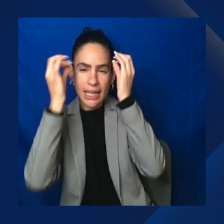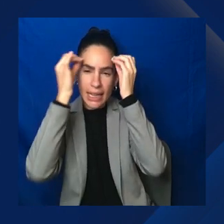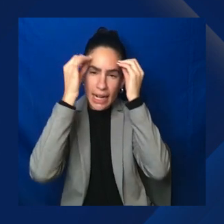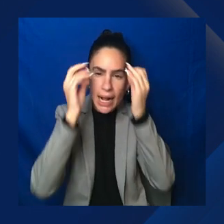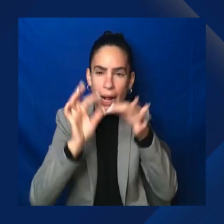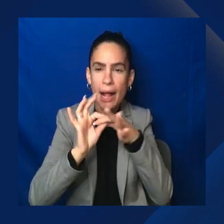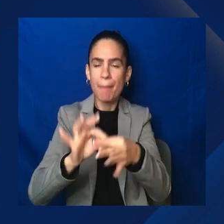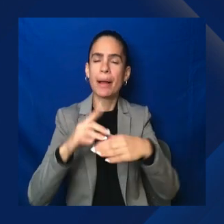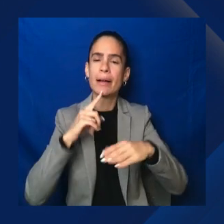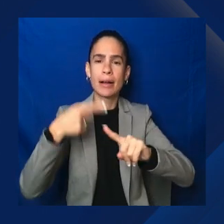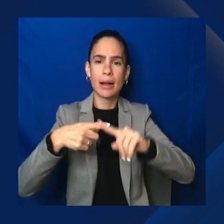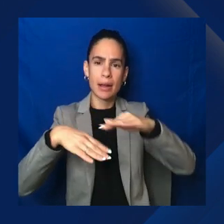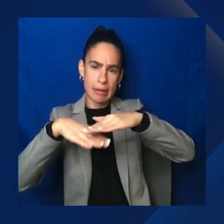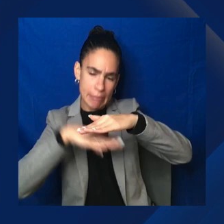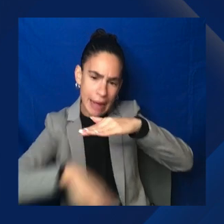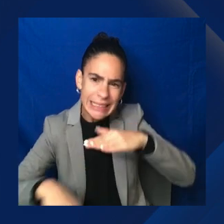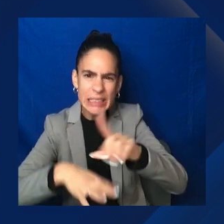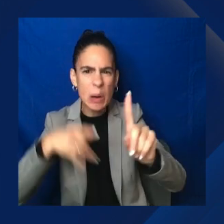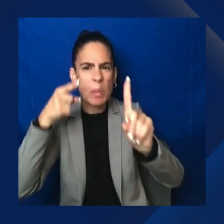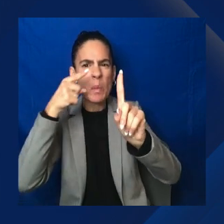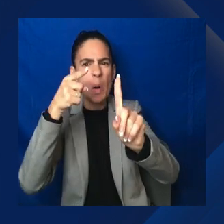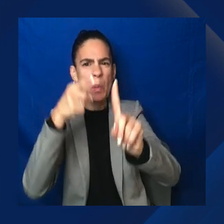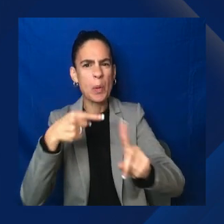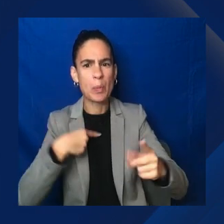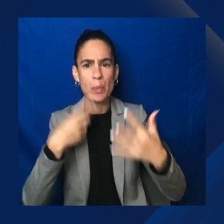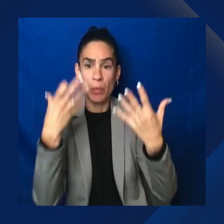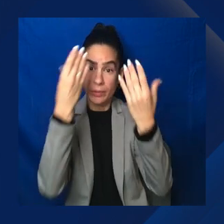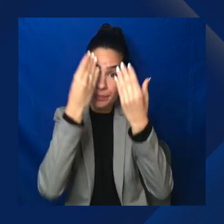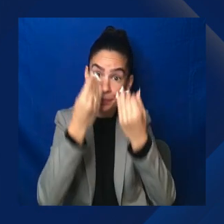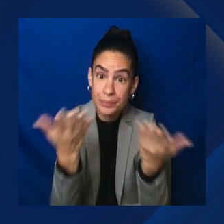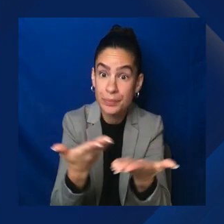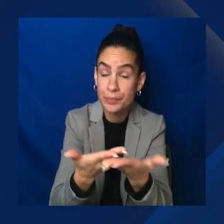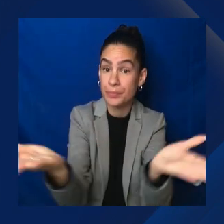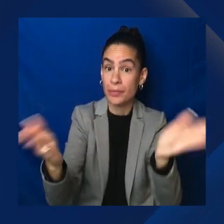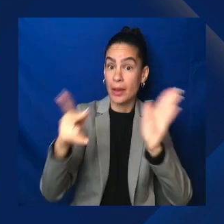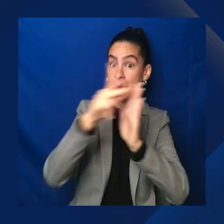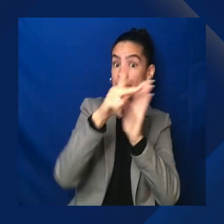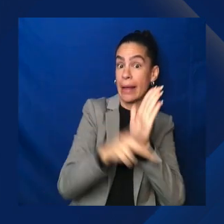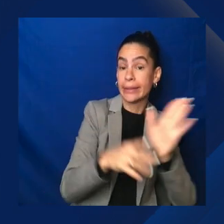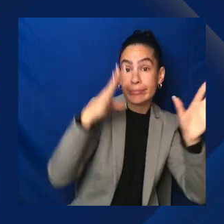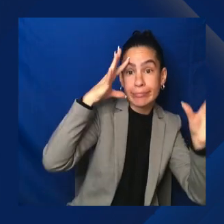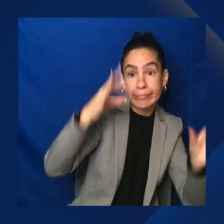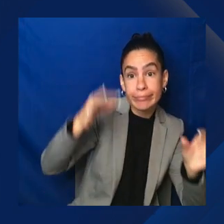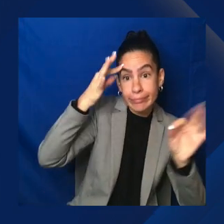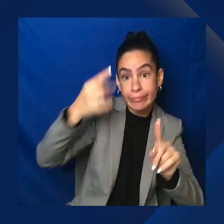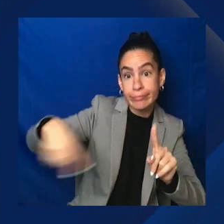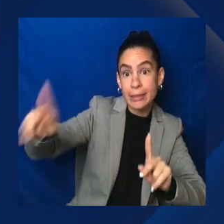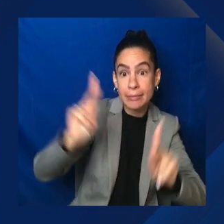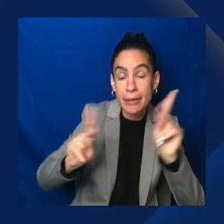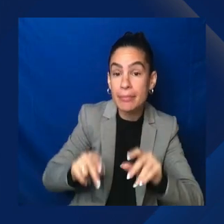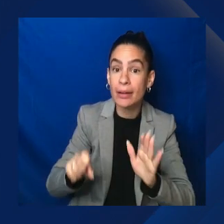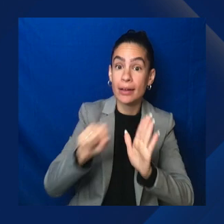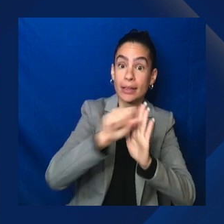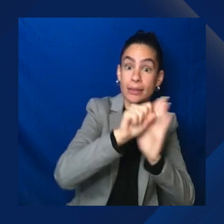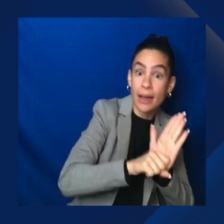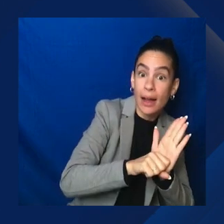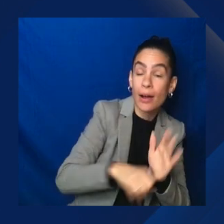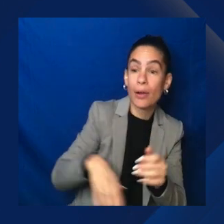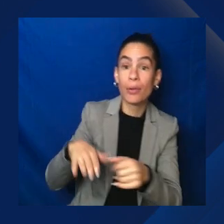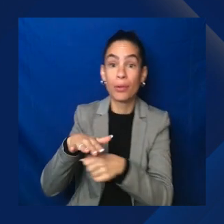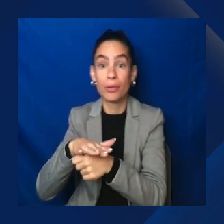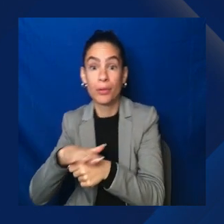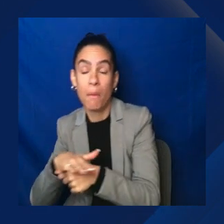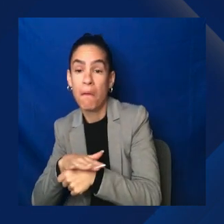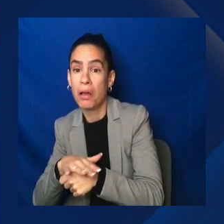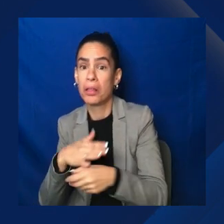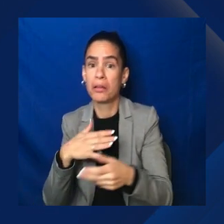want policymakers at the local level, at the statewide level, and of course we have so many leaders, we had so many of them on the